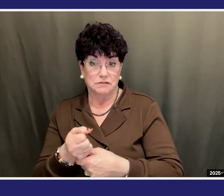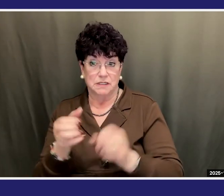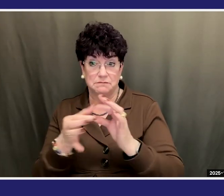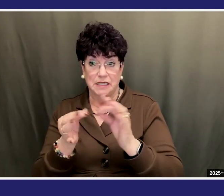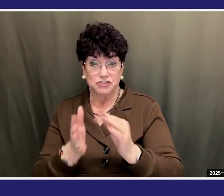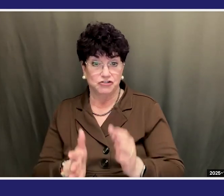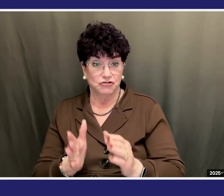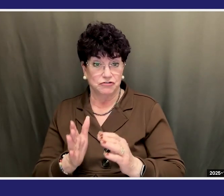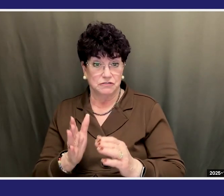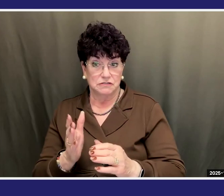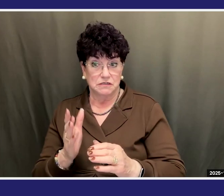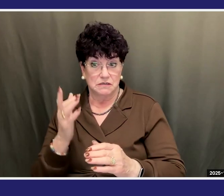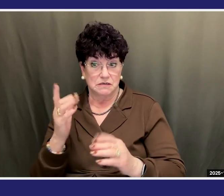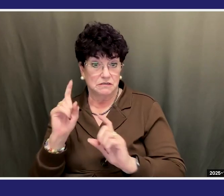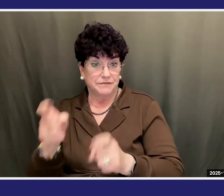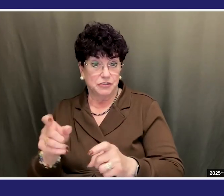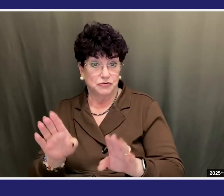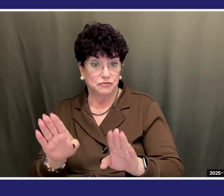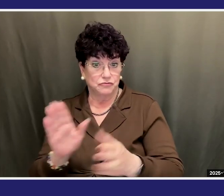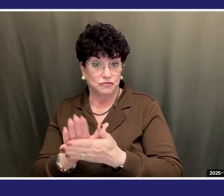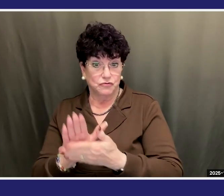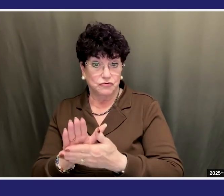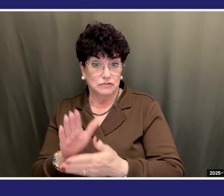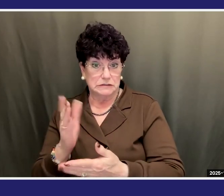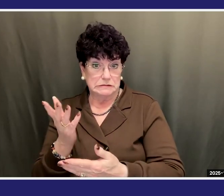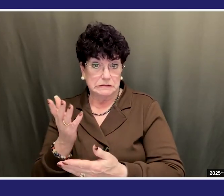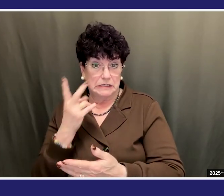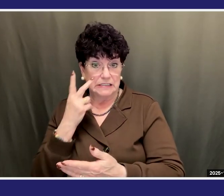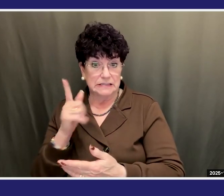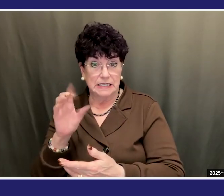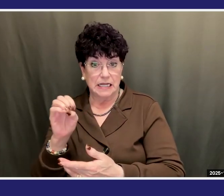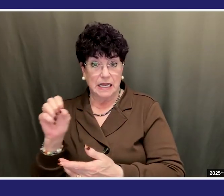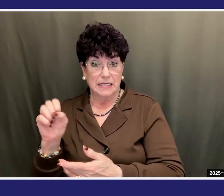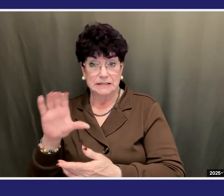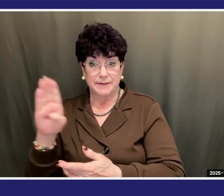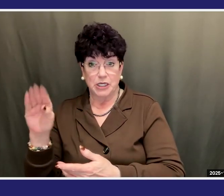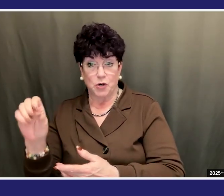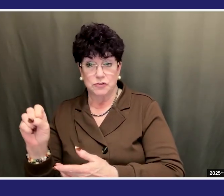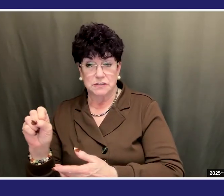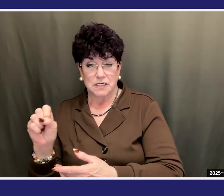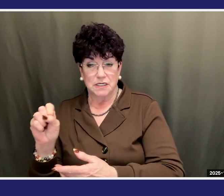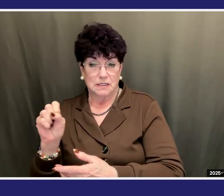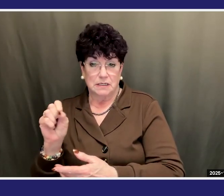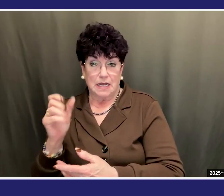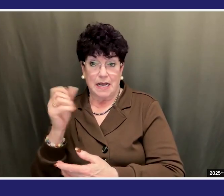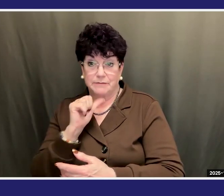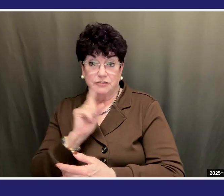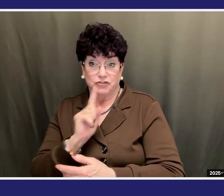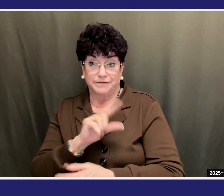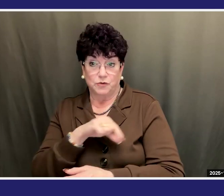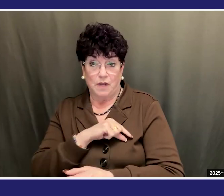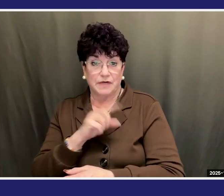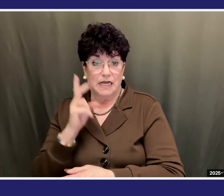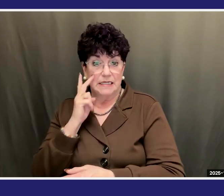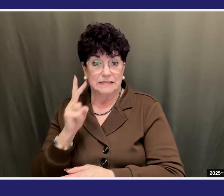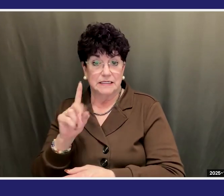you qualify. They would qualify as a CBO. And would just want to know, I see LEAs,